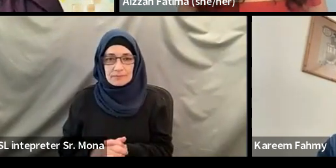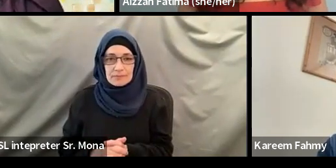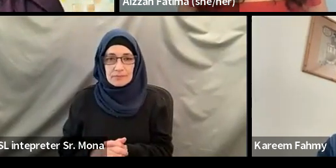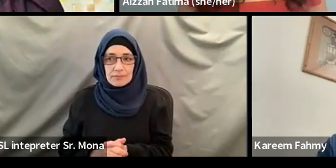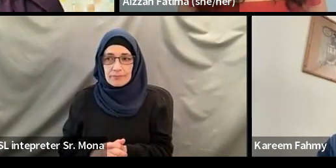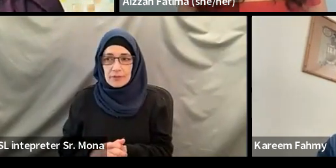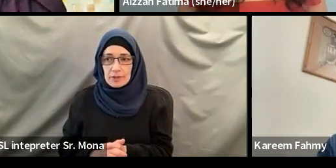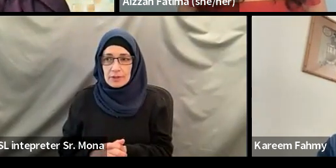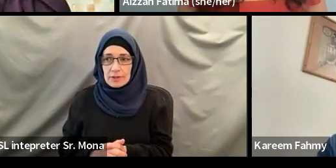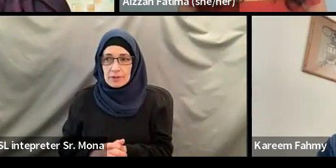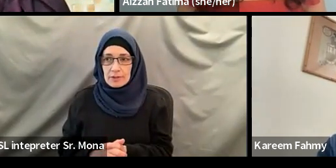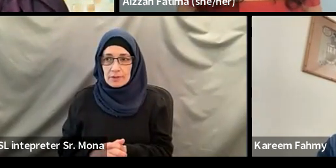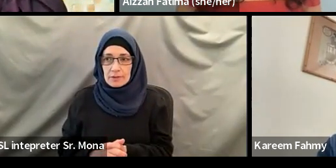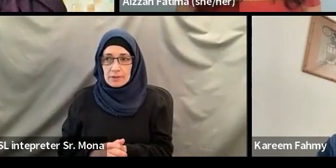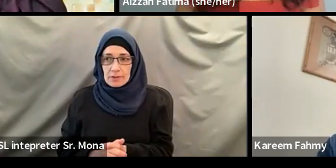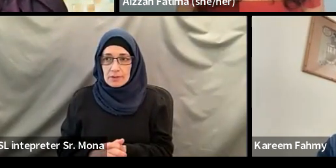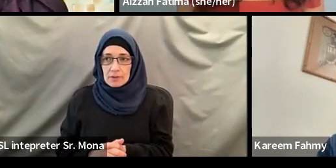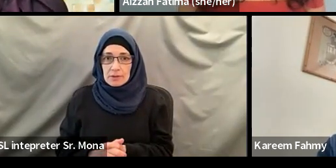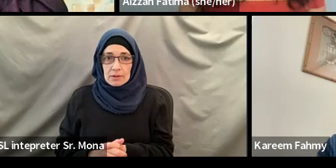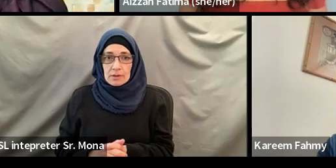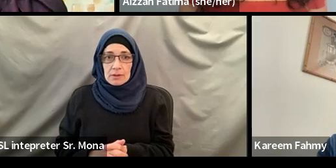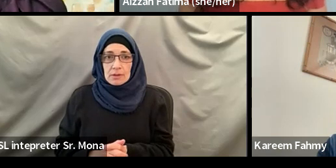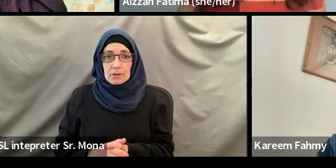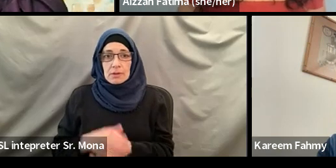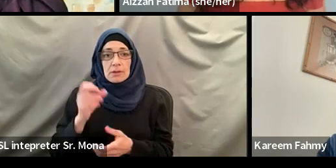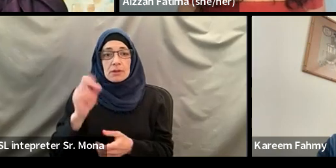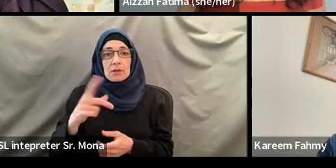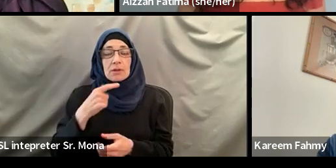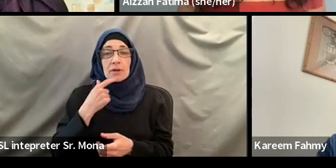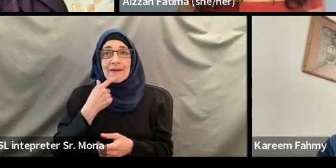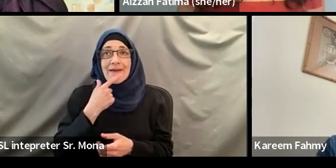Yeah, I jumping off of that,